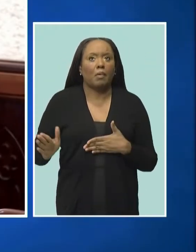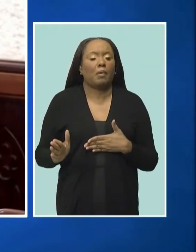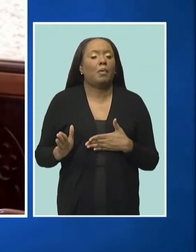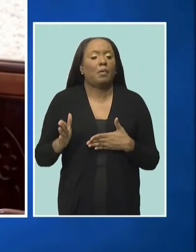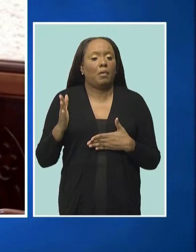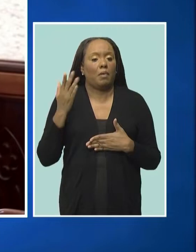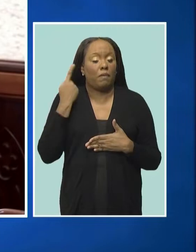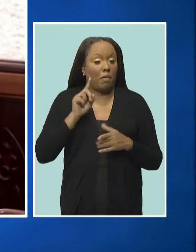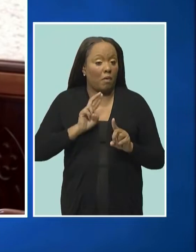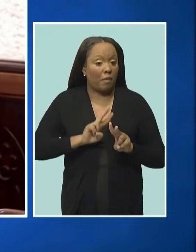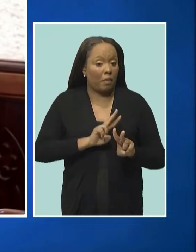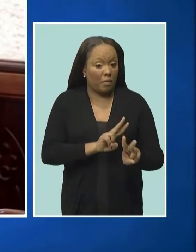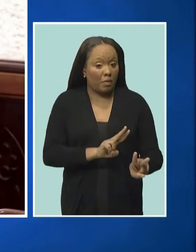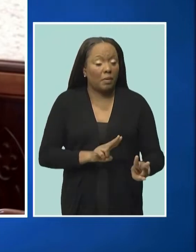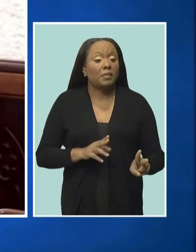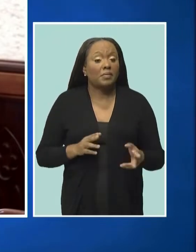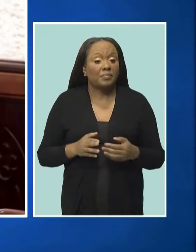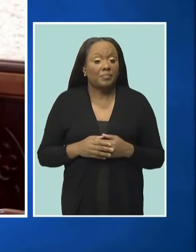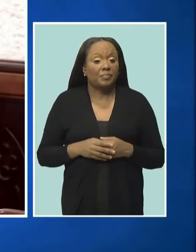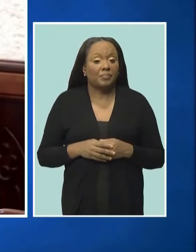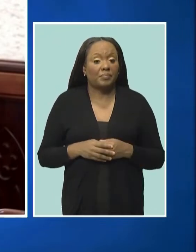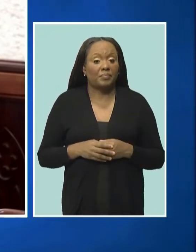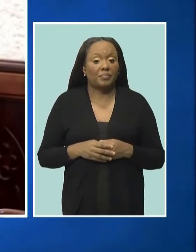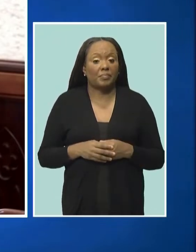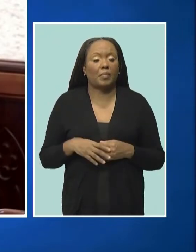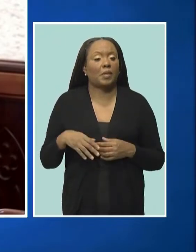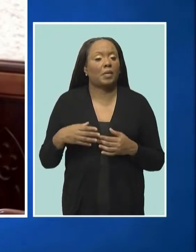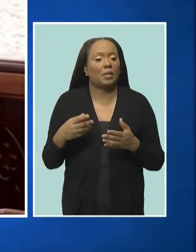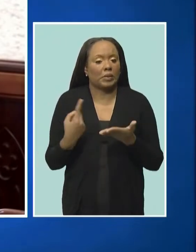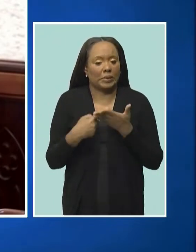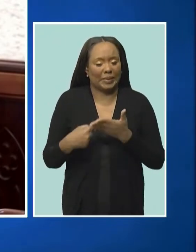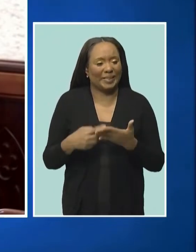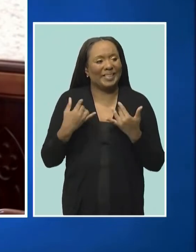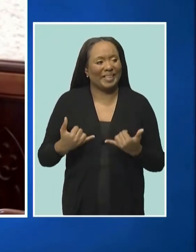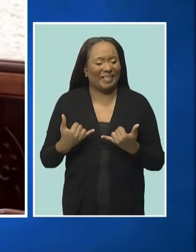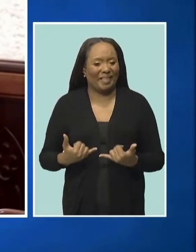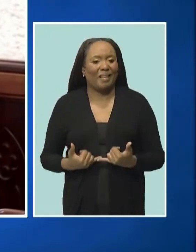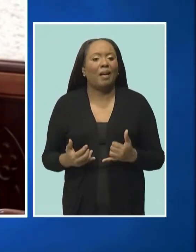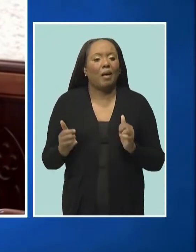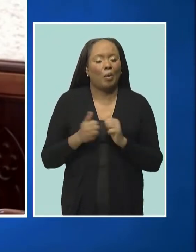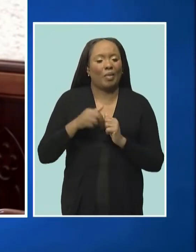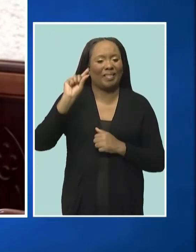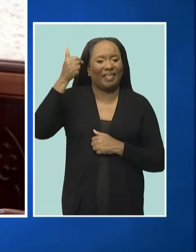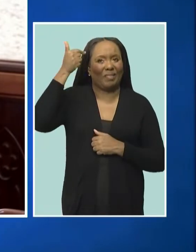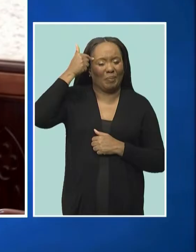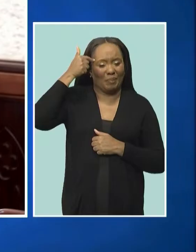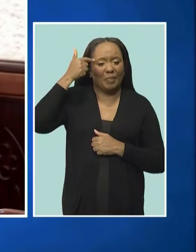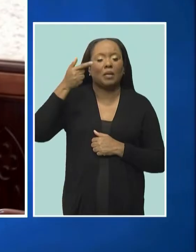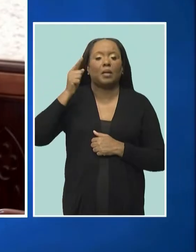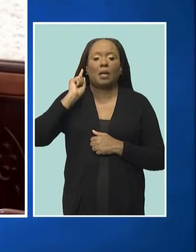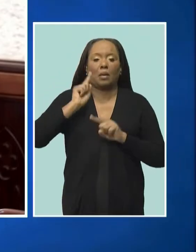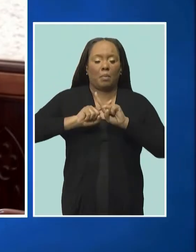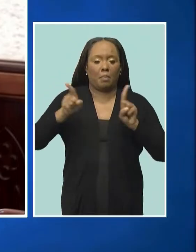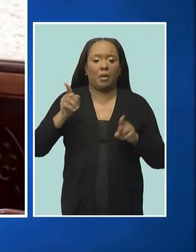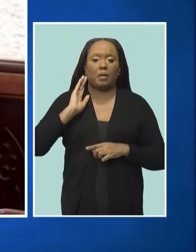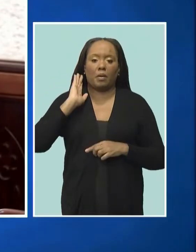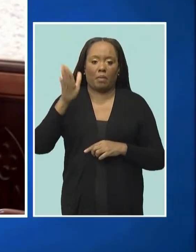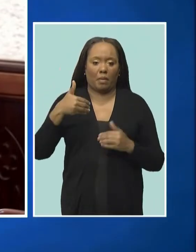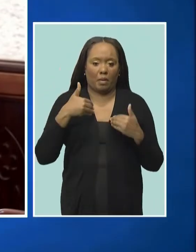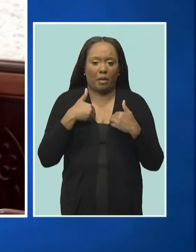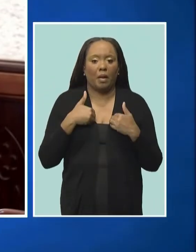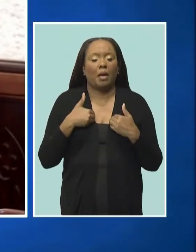his funeral, as you can appreciate, those discussions are taking place with Cabinet Office, but he will be afforded the